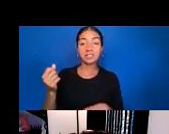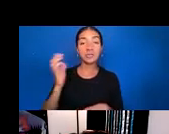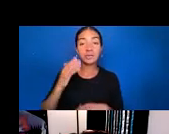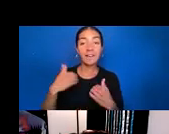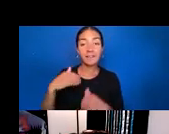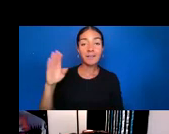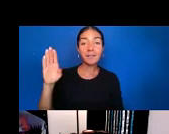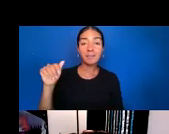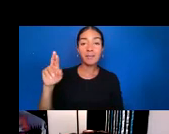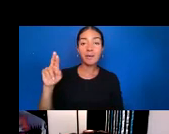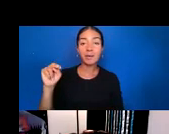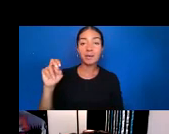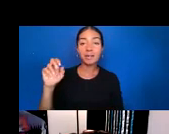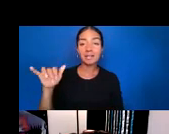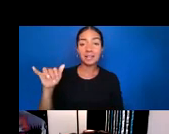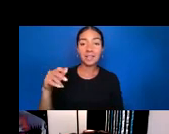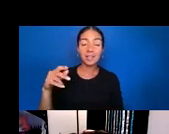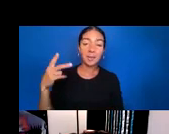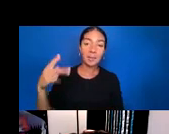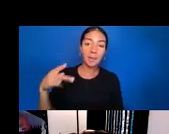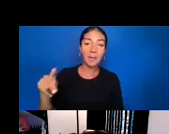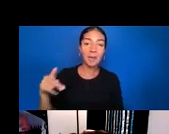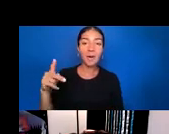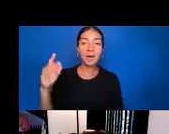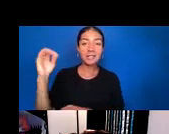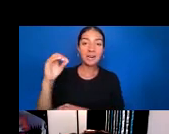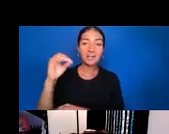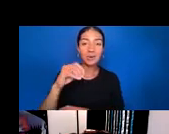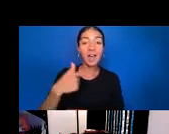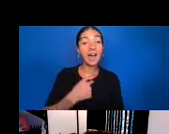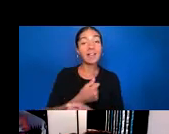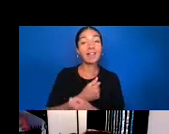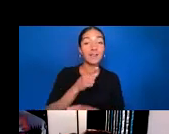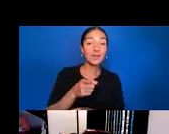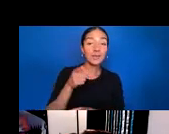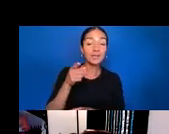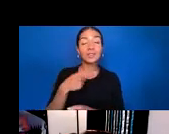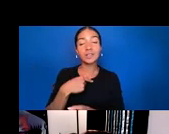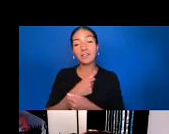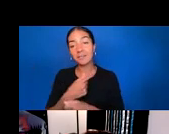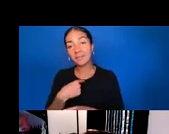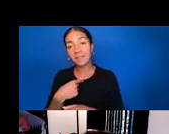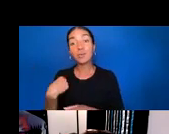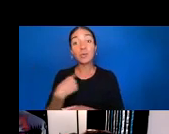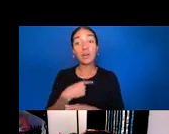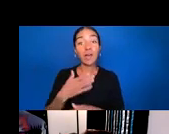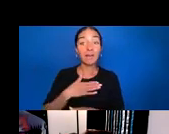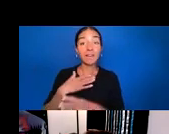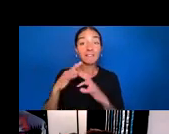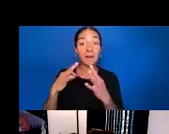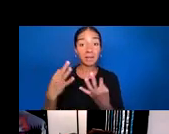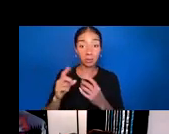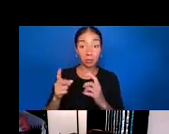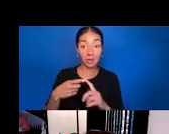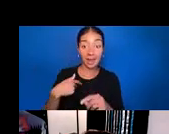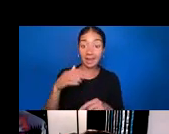dinosaur. I love you, you love me, we're a happy family. When I hear that, other people